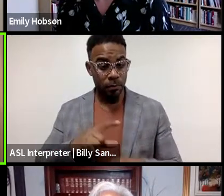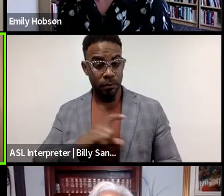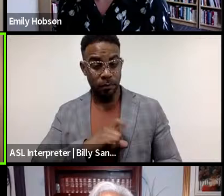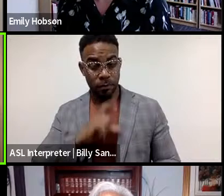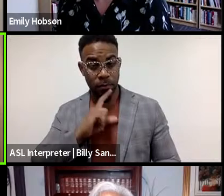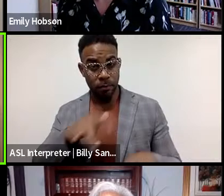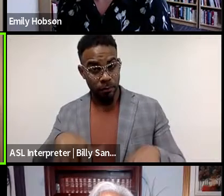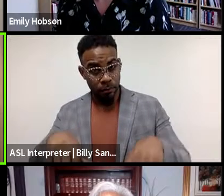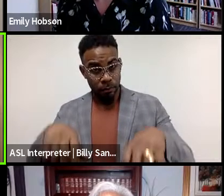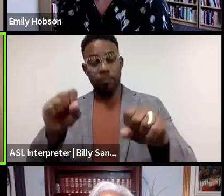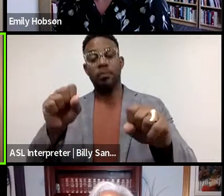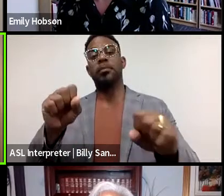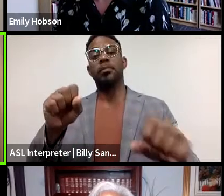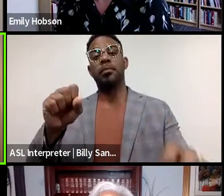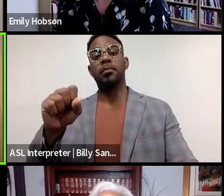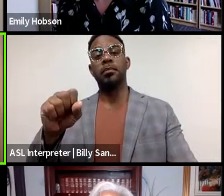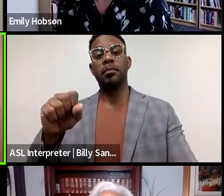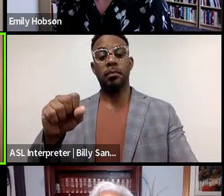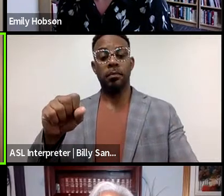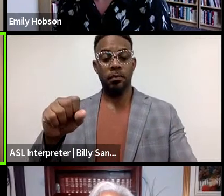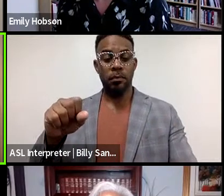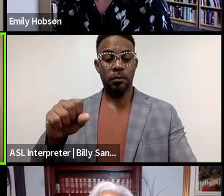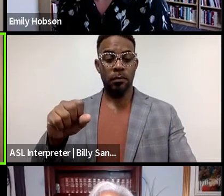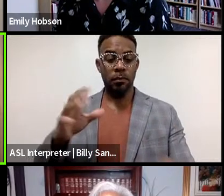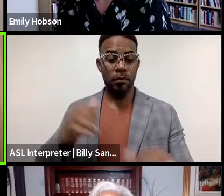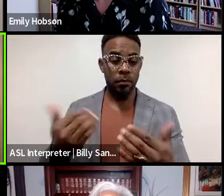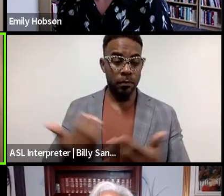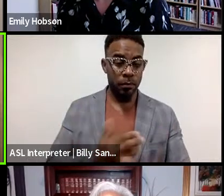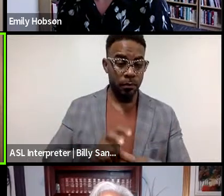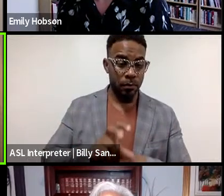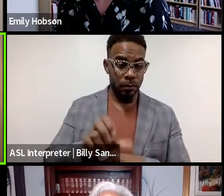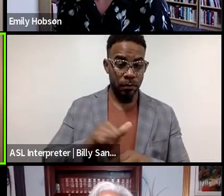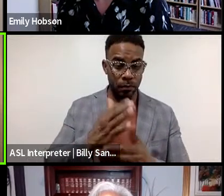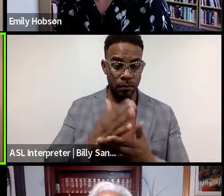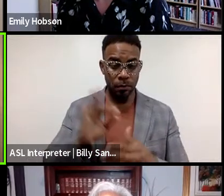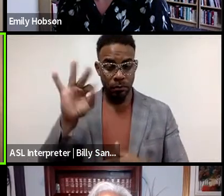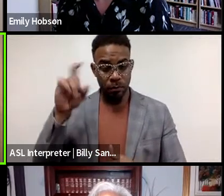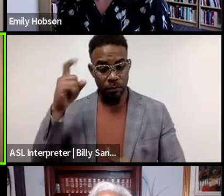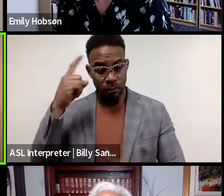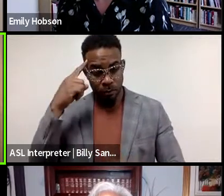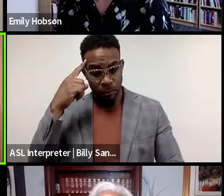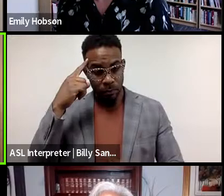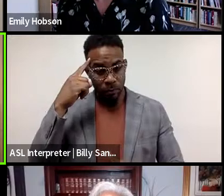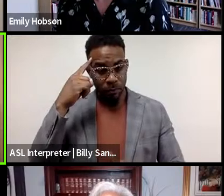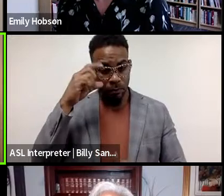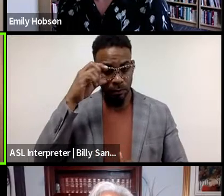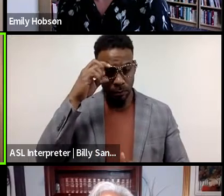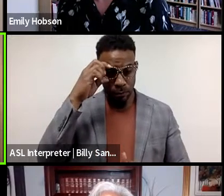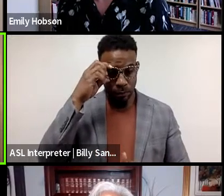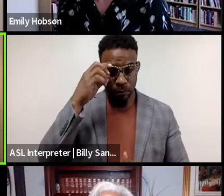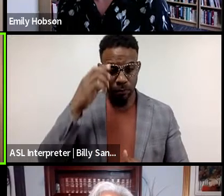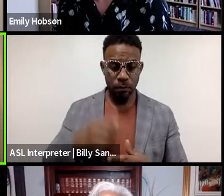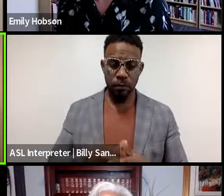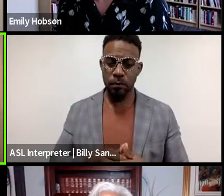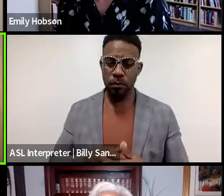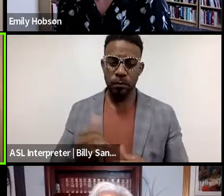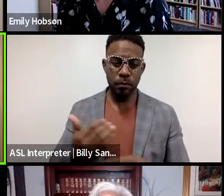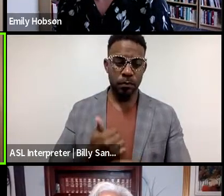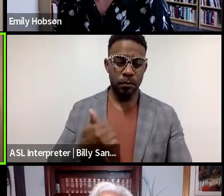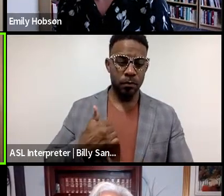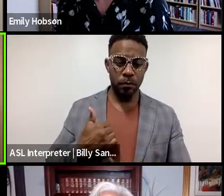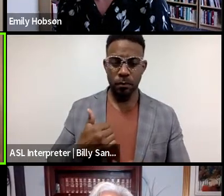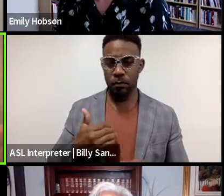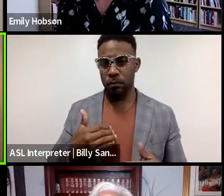are taking on, are you know, getting new investments on the part of the federal government, getting new military grade